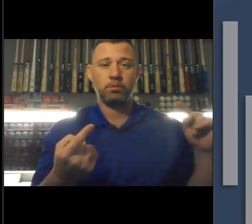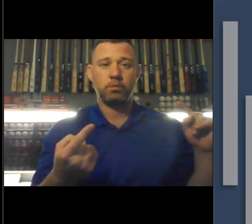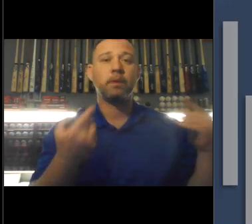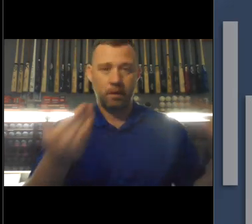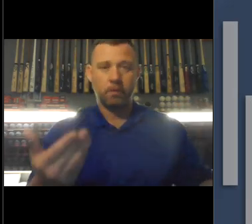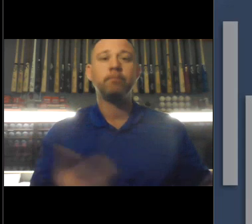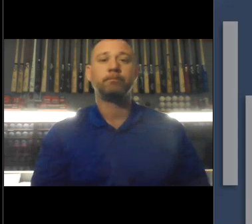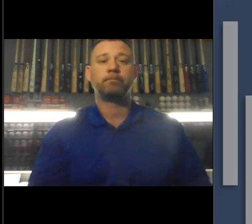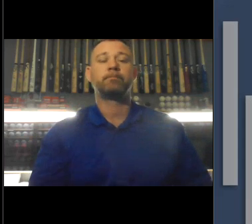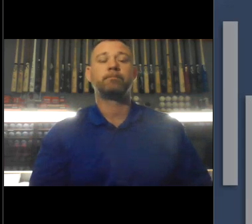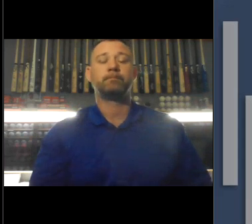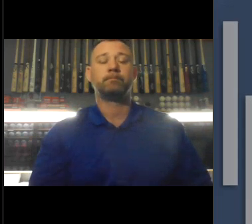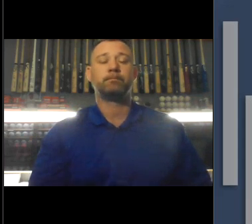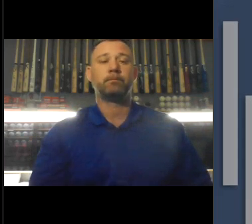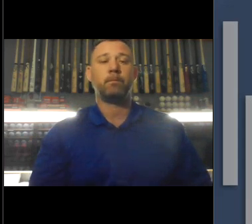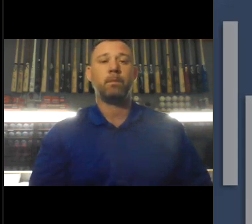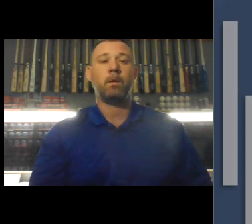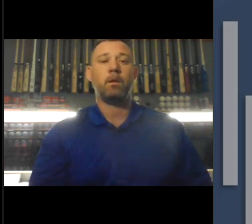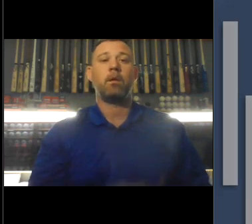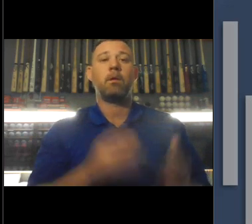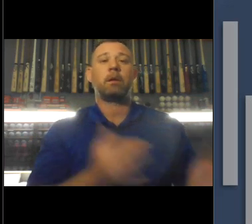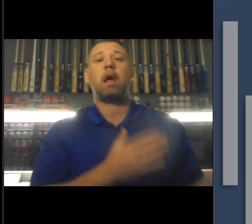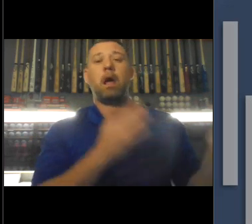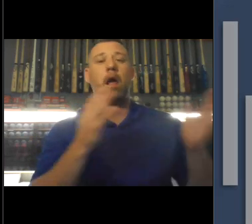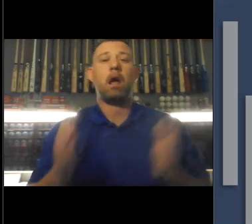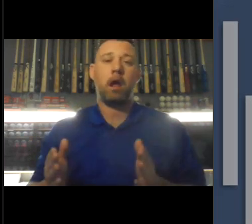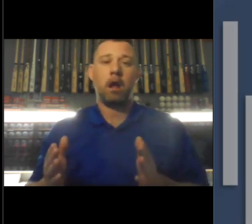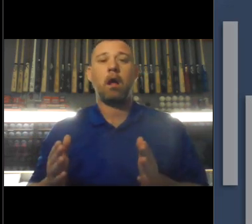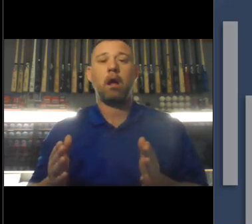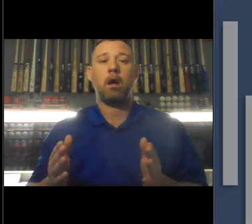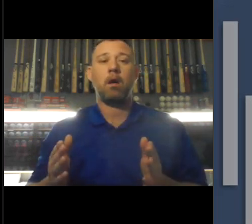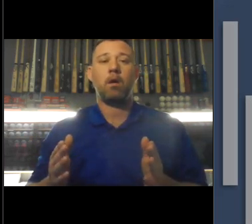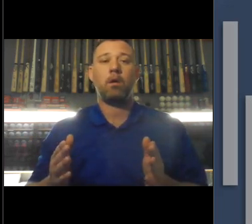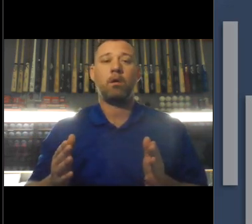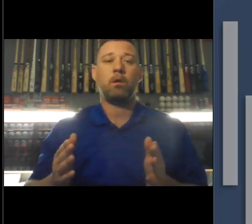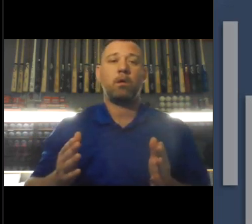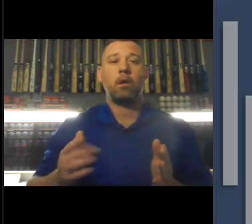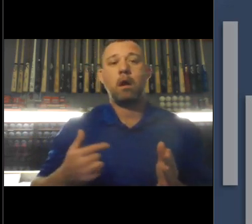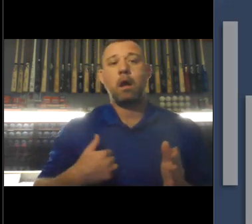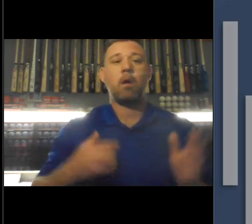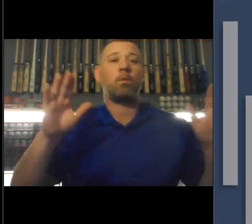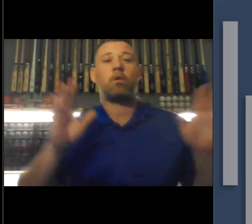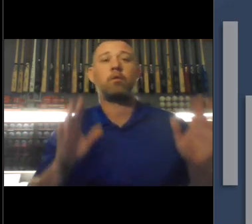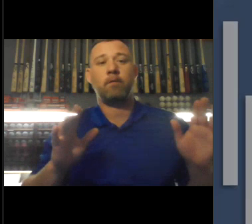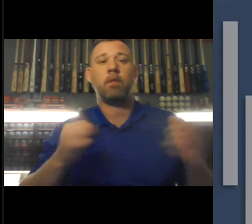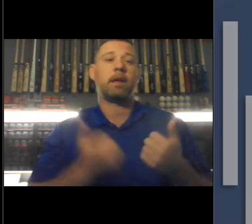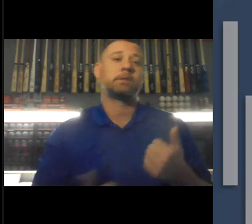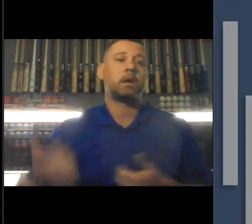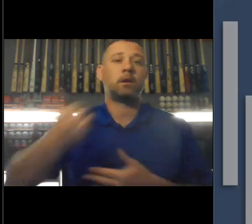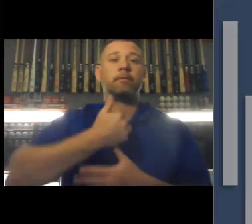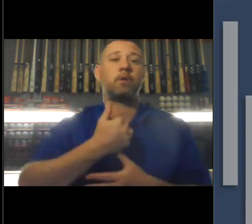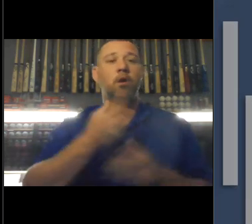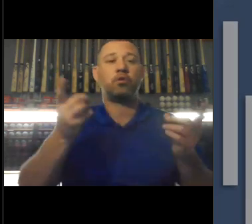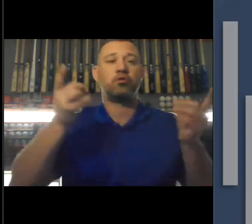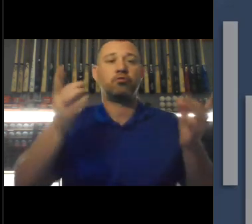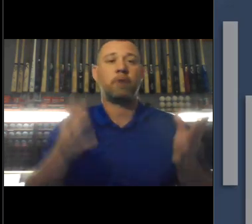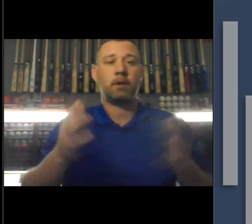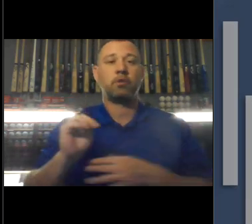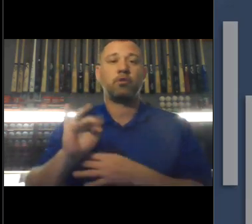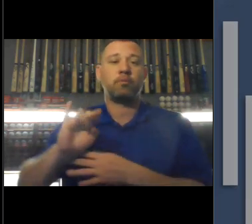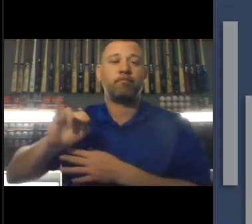carries. Thank you. Now we will move on to our illustrious Executive Director, Mitch Weiss.